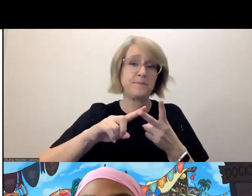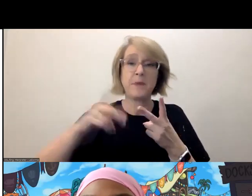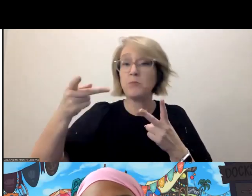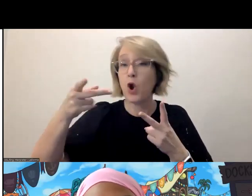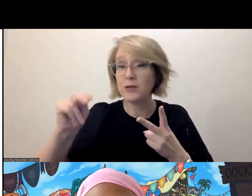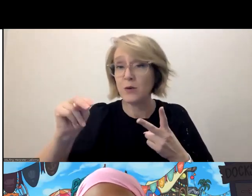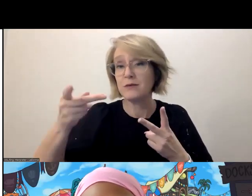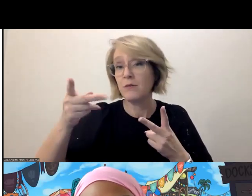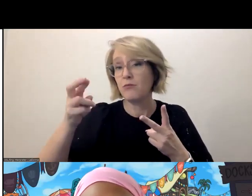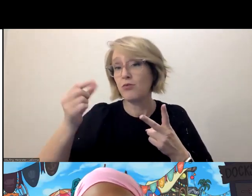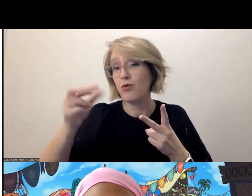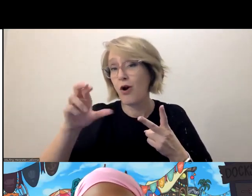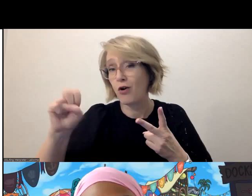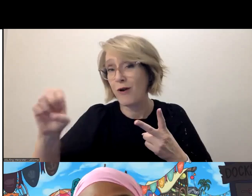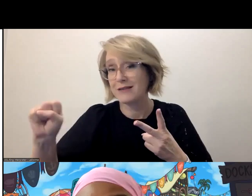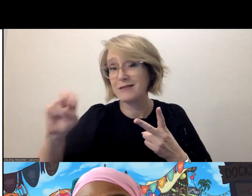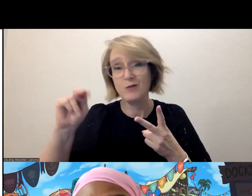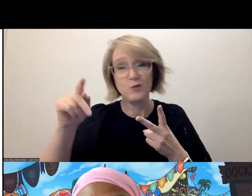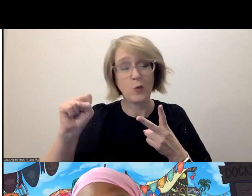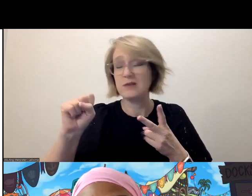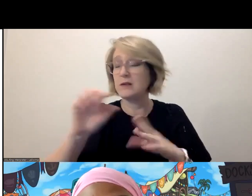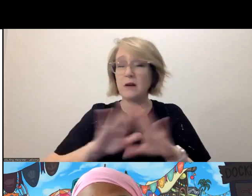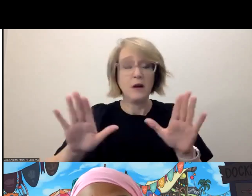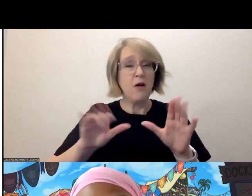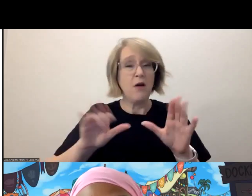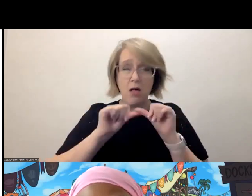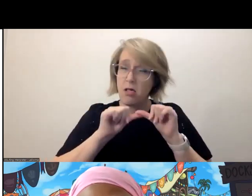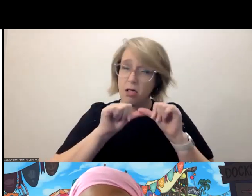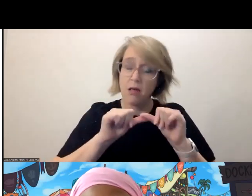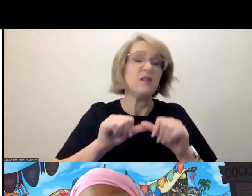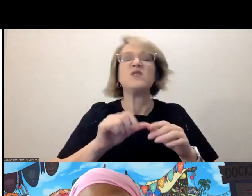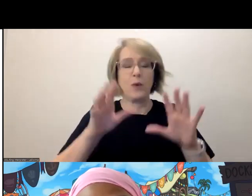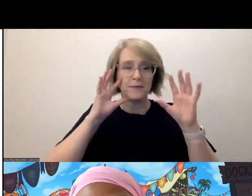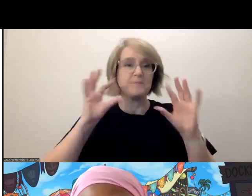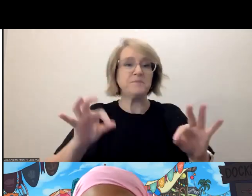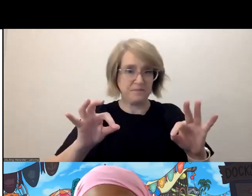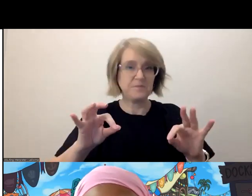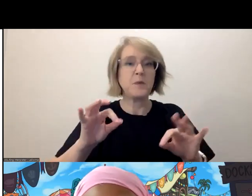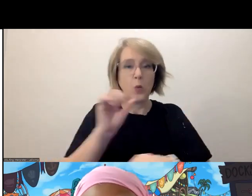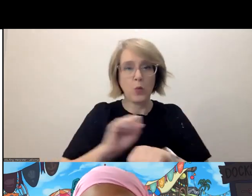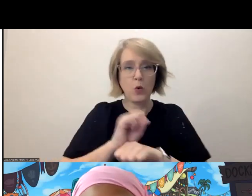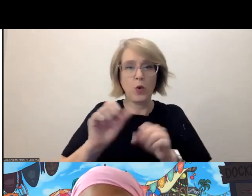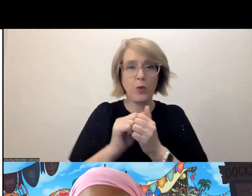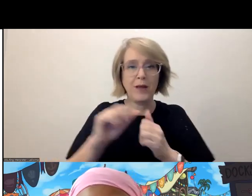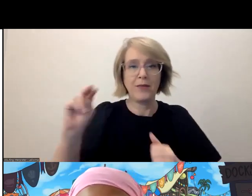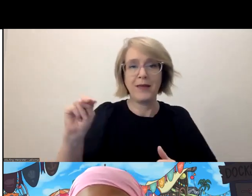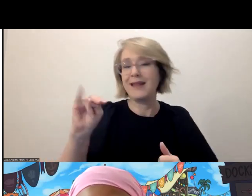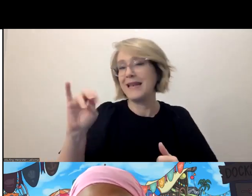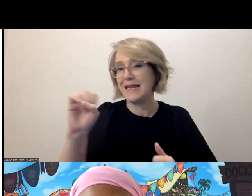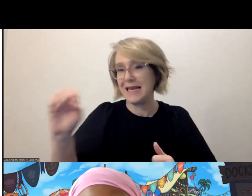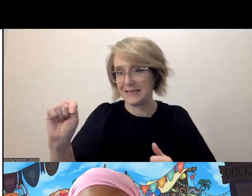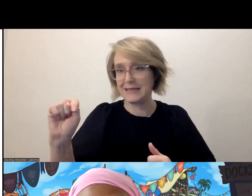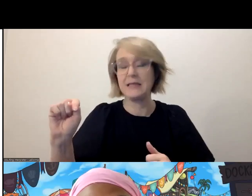administrative stuff. So I worked with my team, and we actually partnered with NIST to shape policy for mental health, for